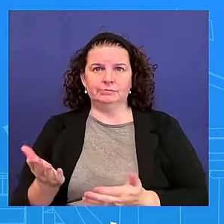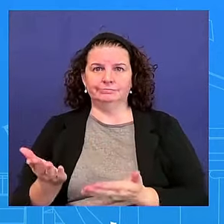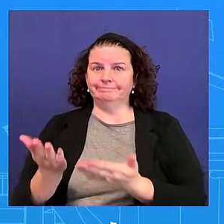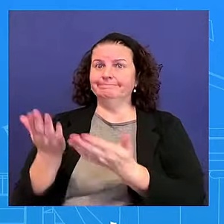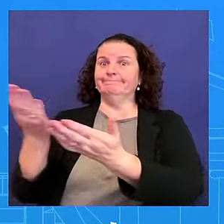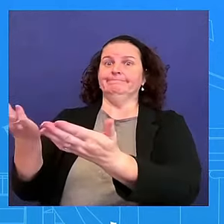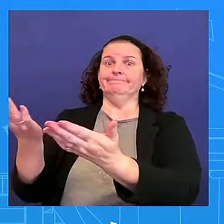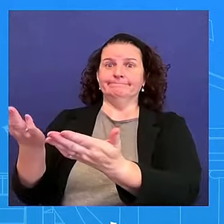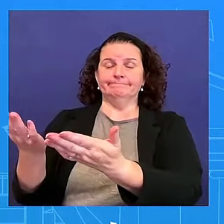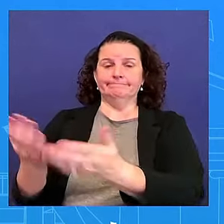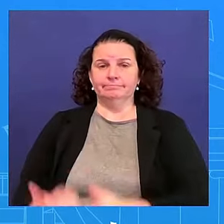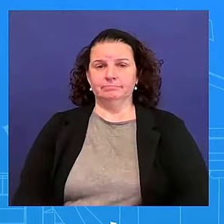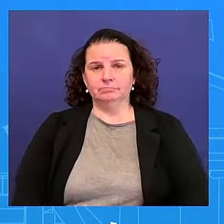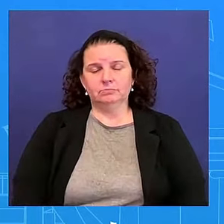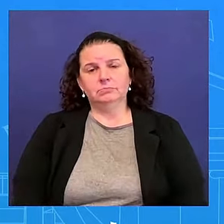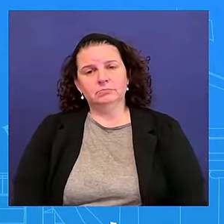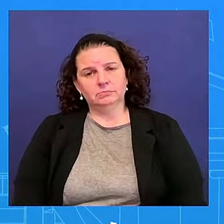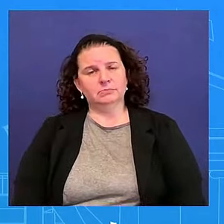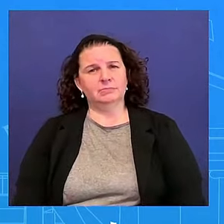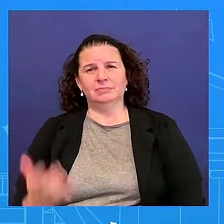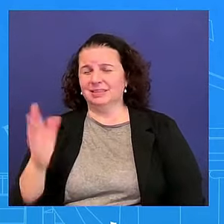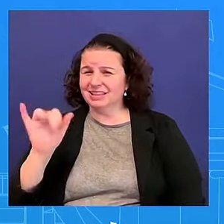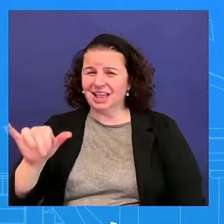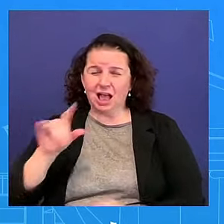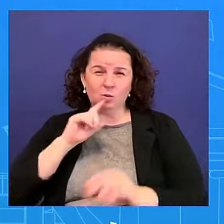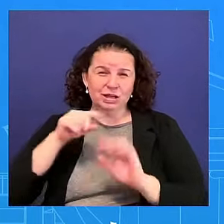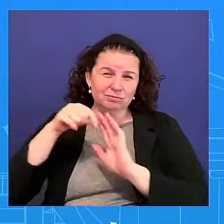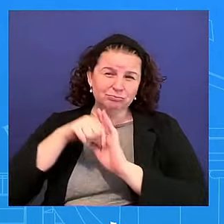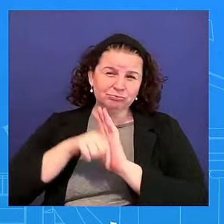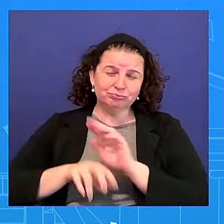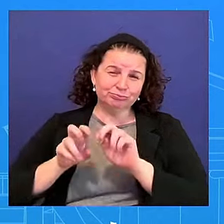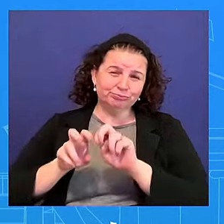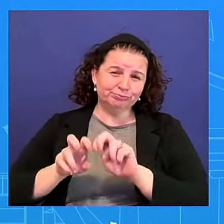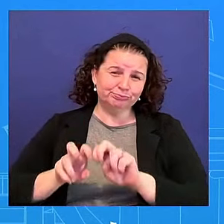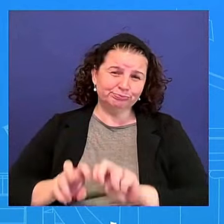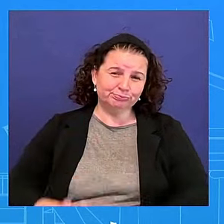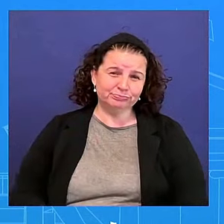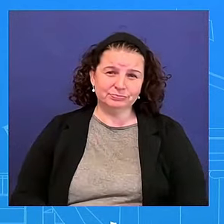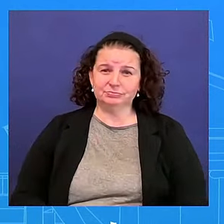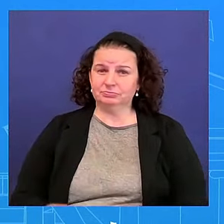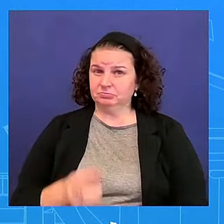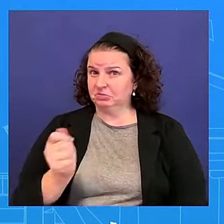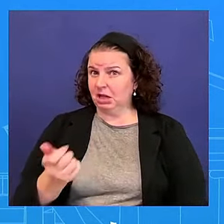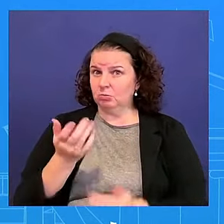them. It's transparent, it's out there, it's for them to read, it's for the American, not just for you, for the American people